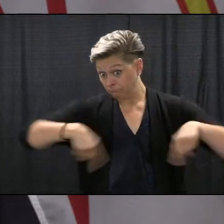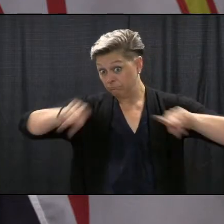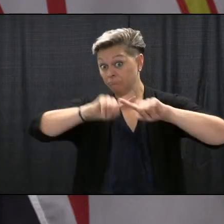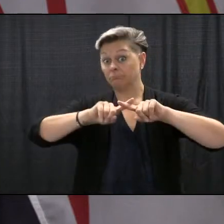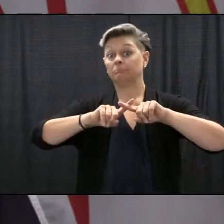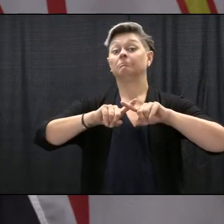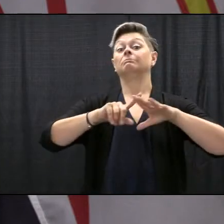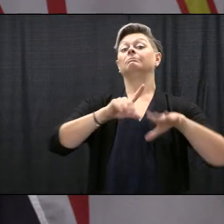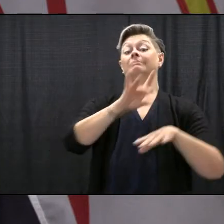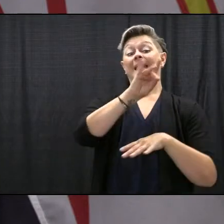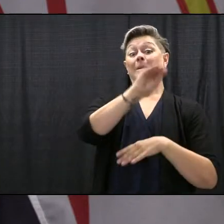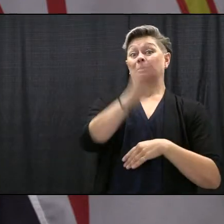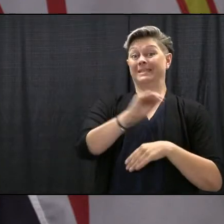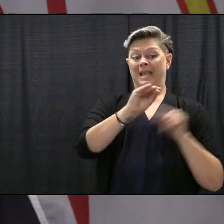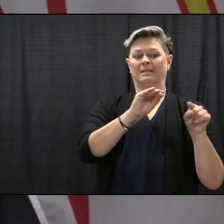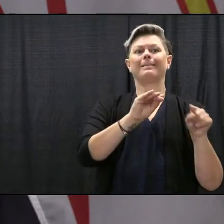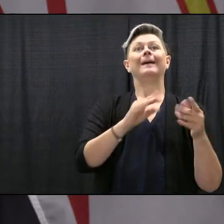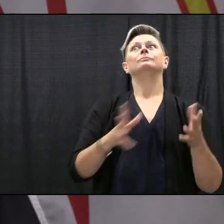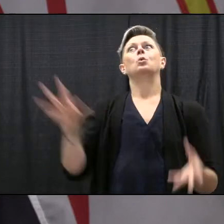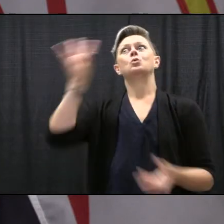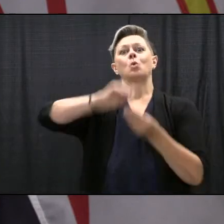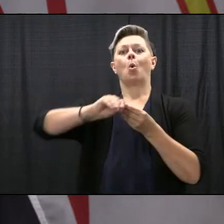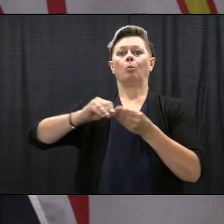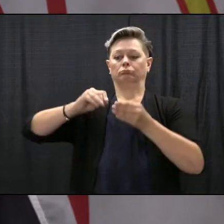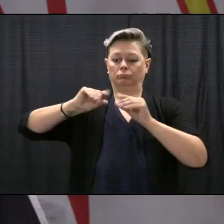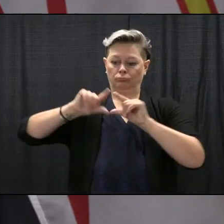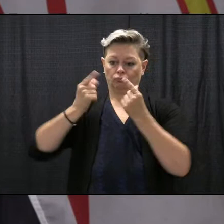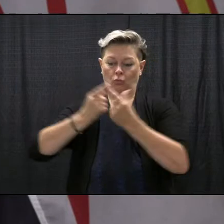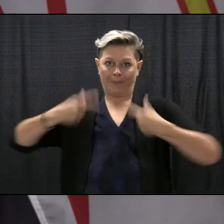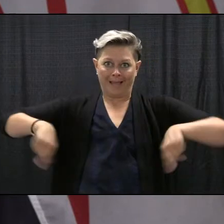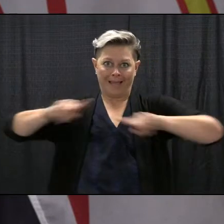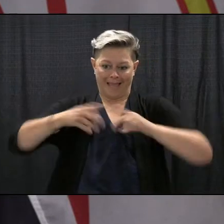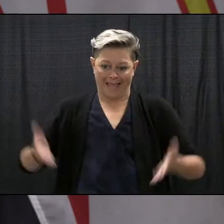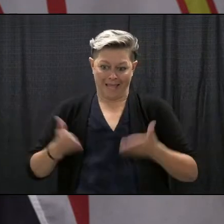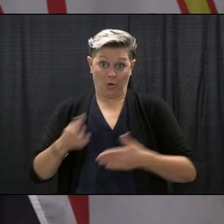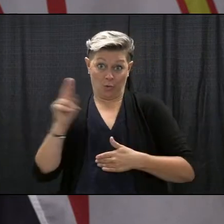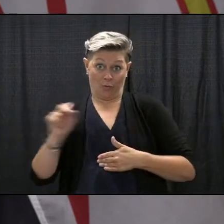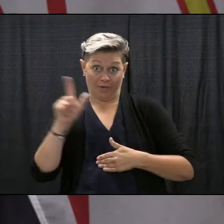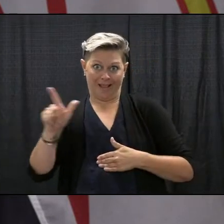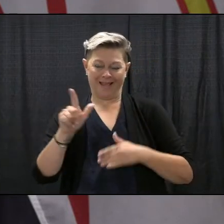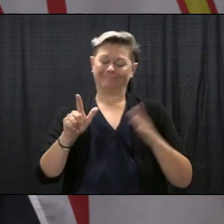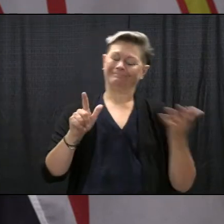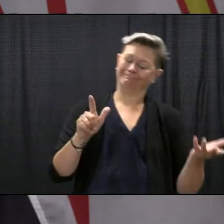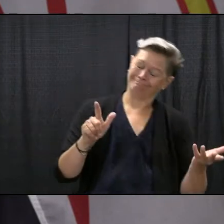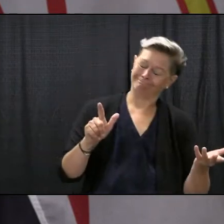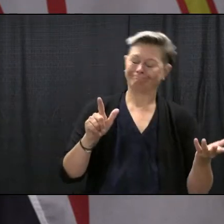not 80% of our total population, but of the eligible population, get vaccinated.